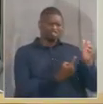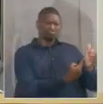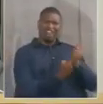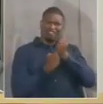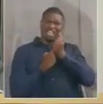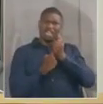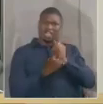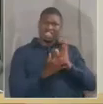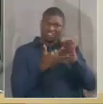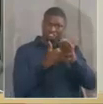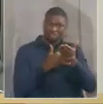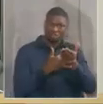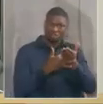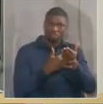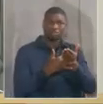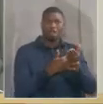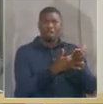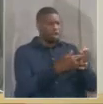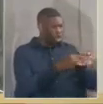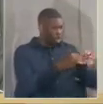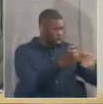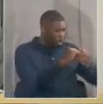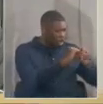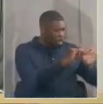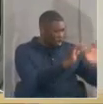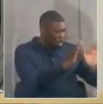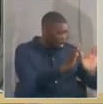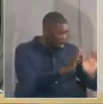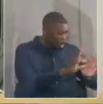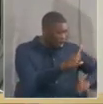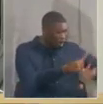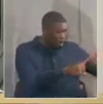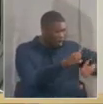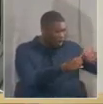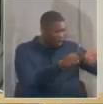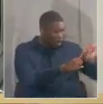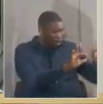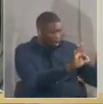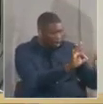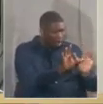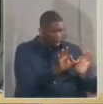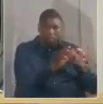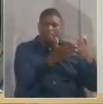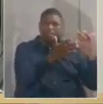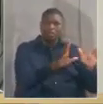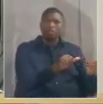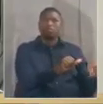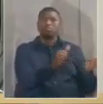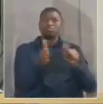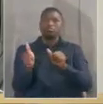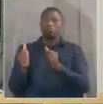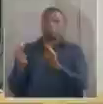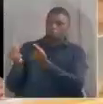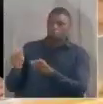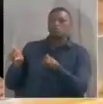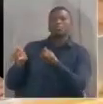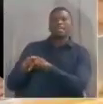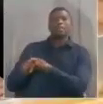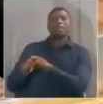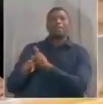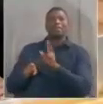Then the same plan was then implemented in KZN. Thank you. So